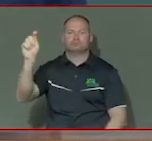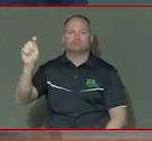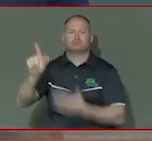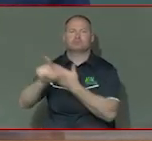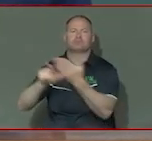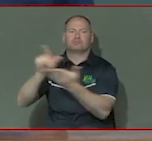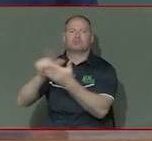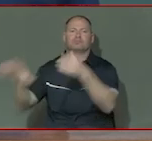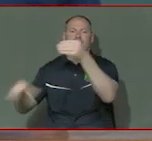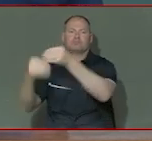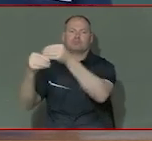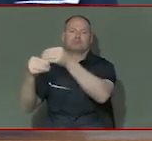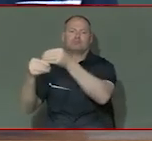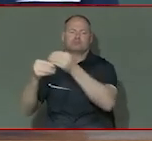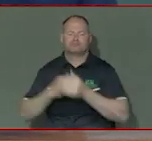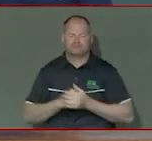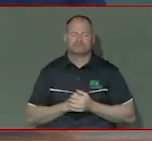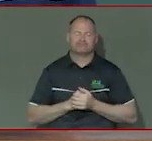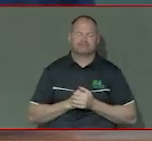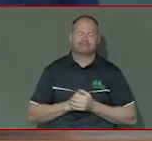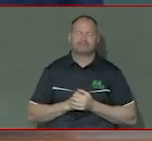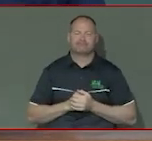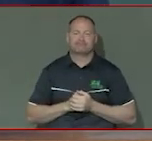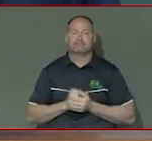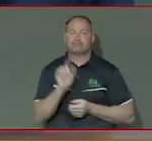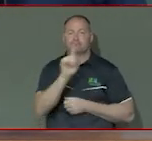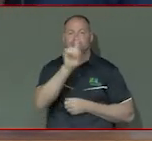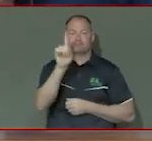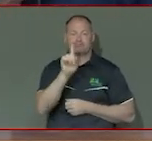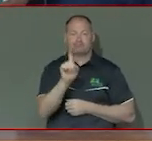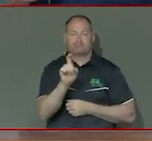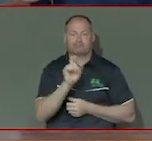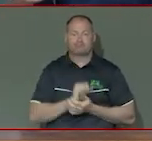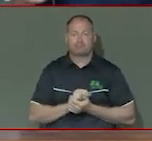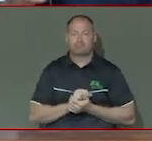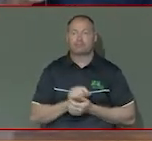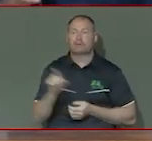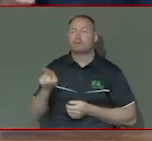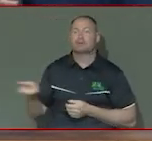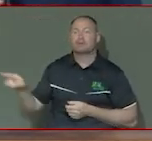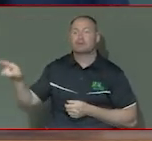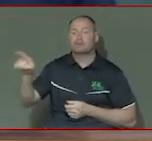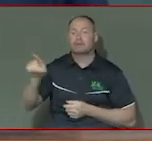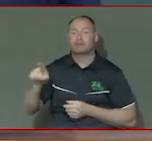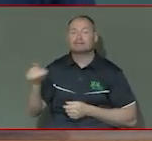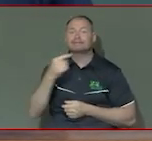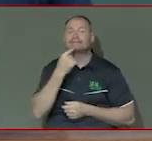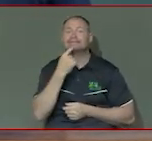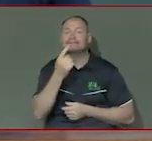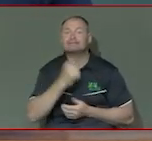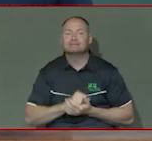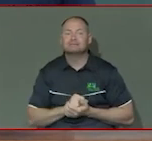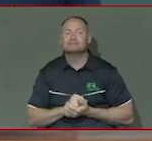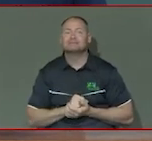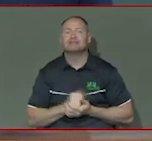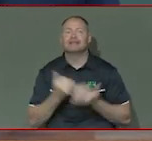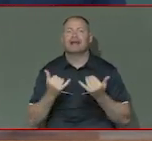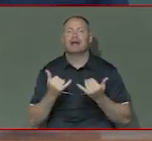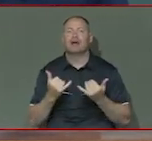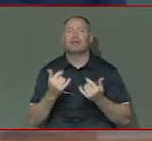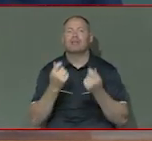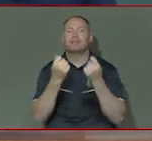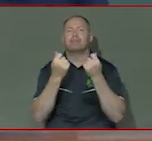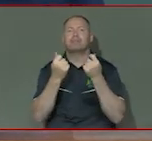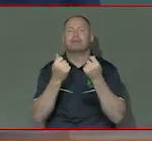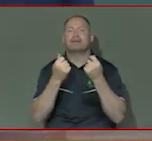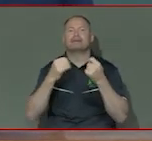Because sometimes in the questions, they will say to you, your capital employed is 3 million, and then they